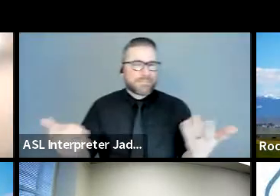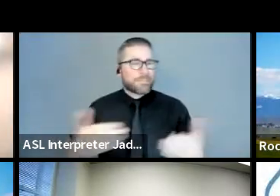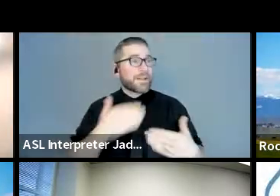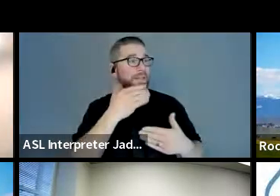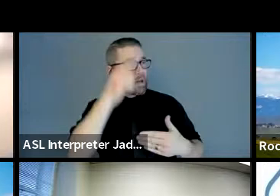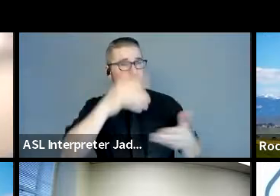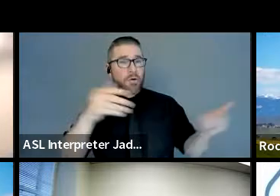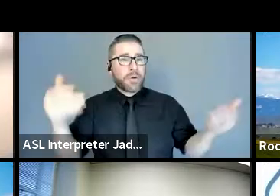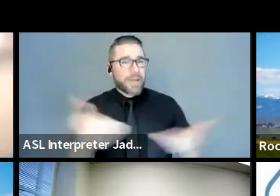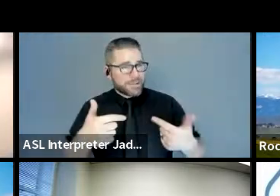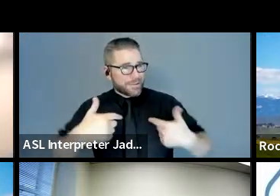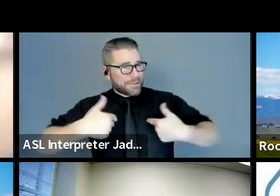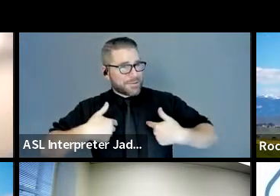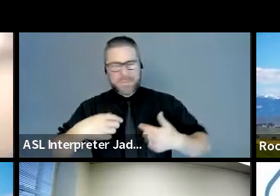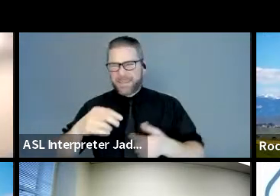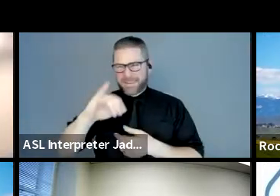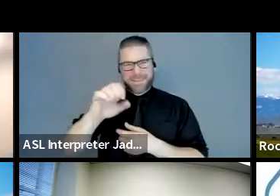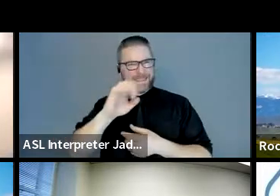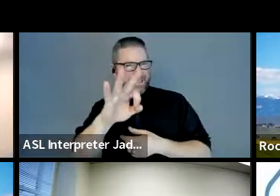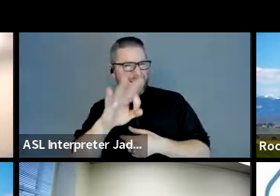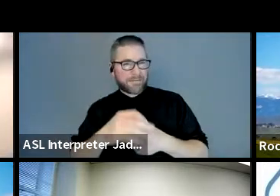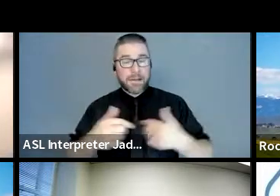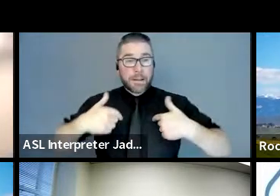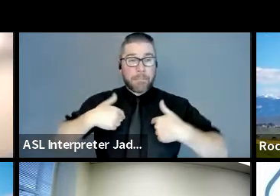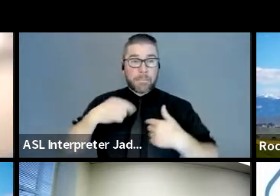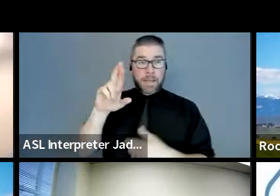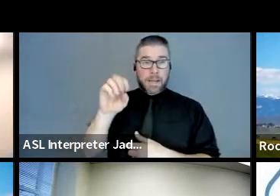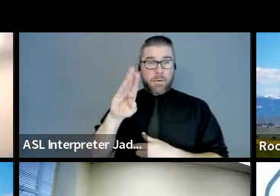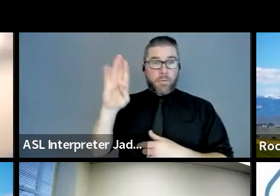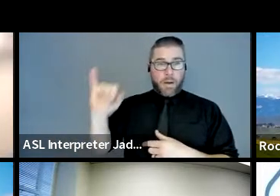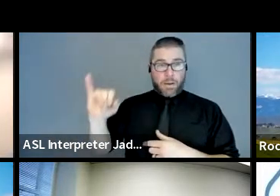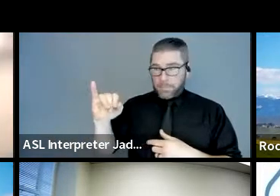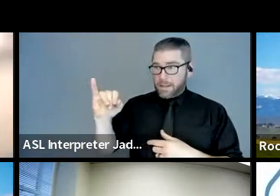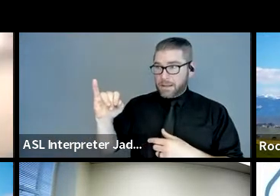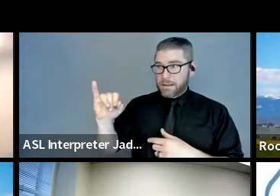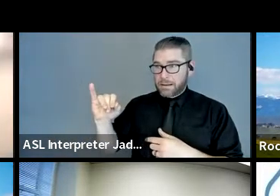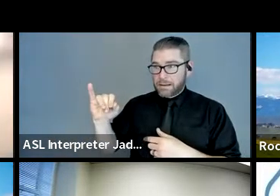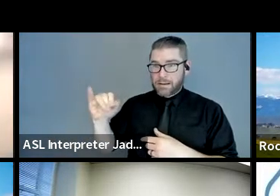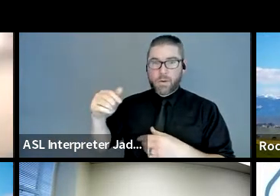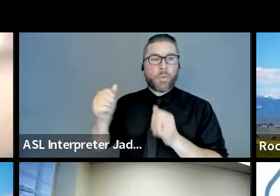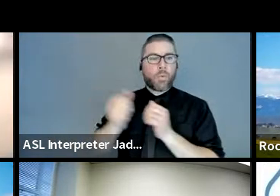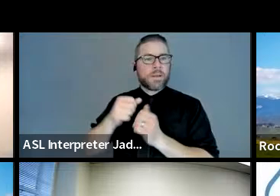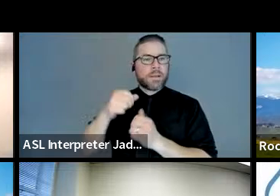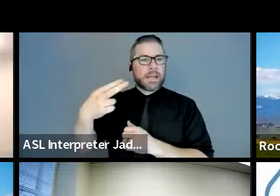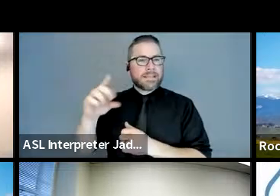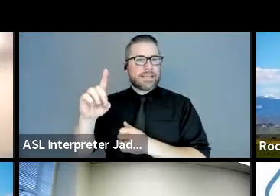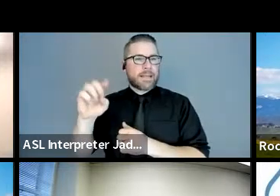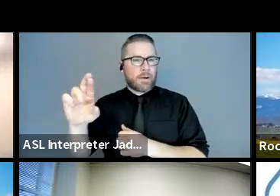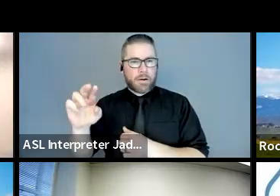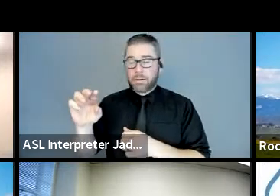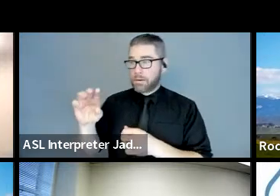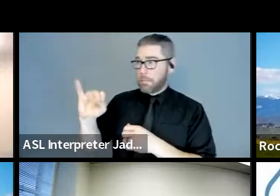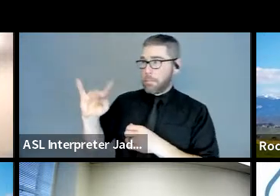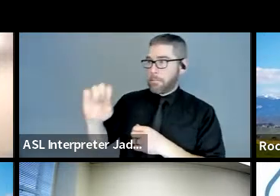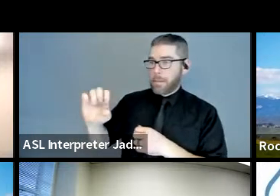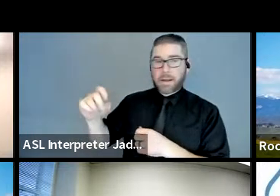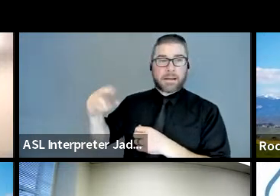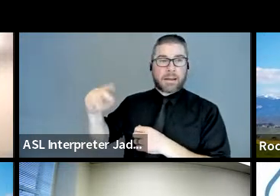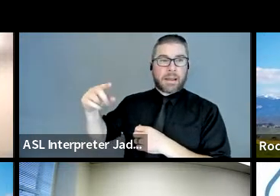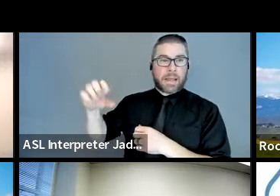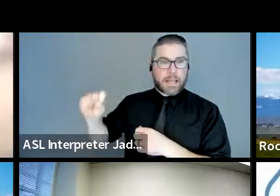there, Jeff. Yeah, I'm Ravi Narayanan with HDR. Mike Higgins and myself and our team is engaged